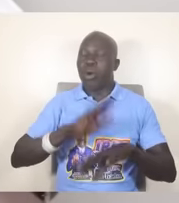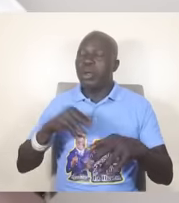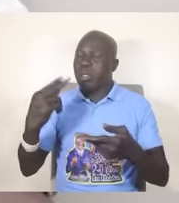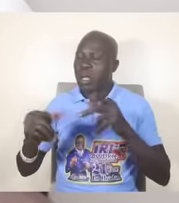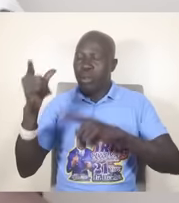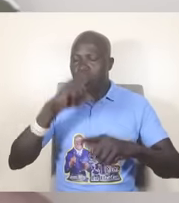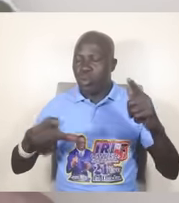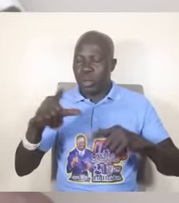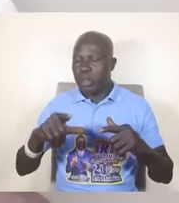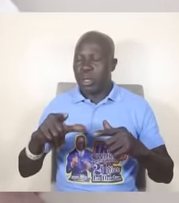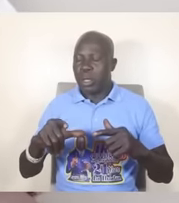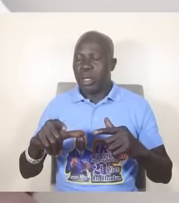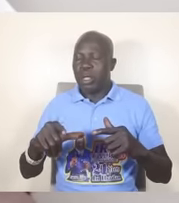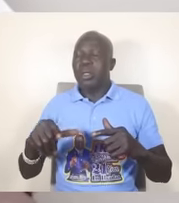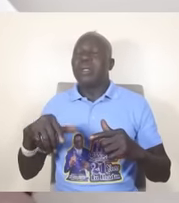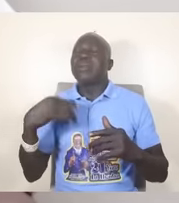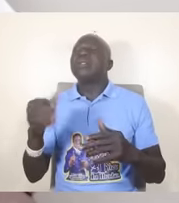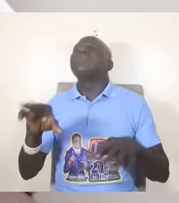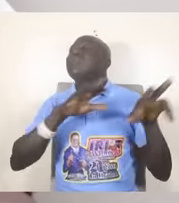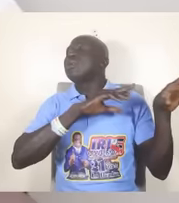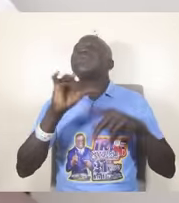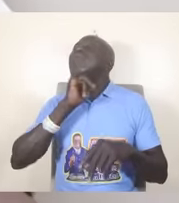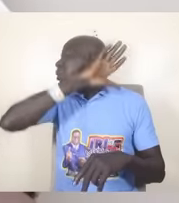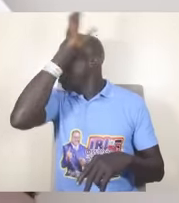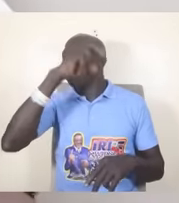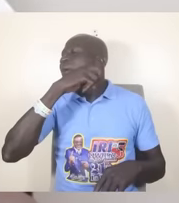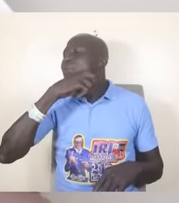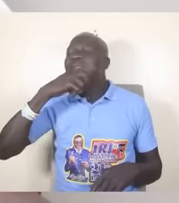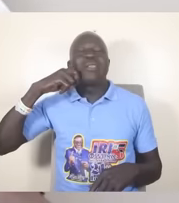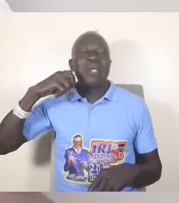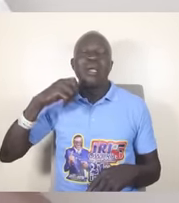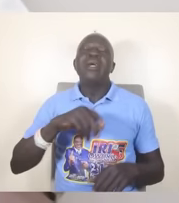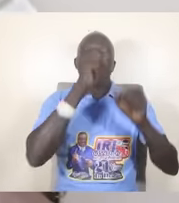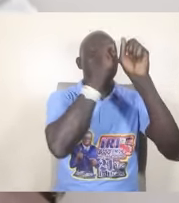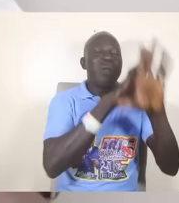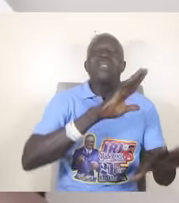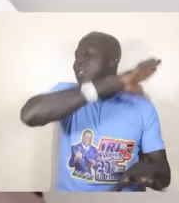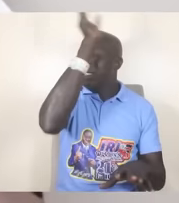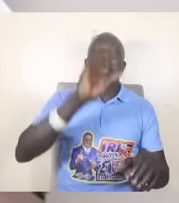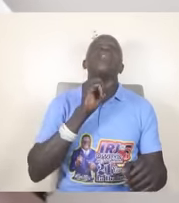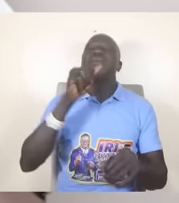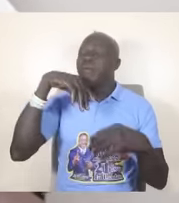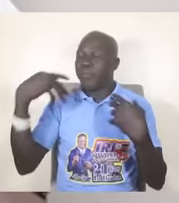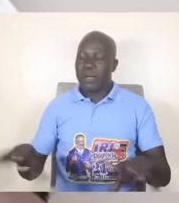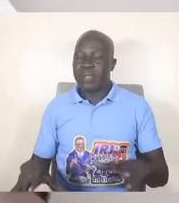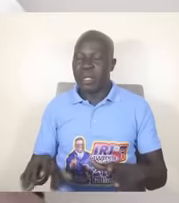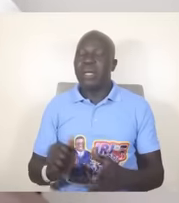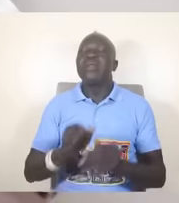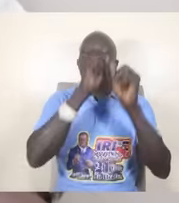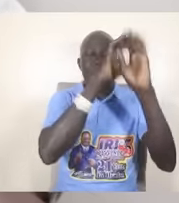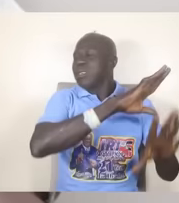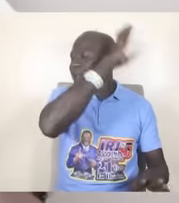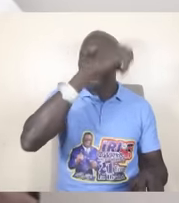You call the language. They receive, never try. Oh Lord. If you the blessing that will never be free.